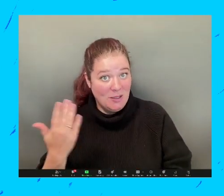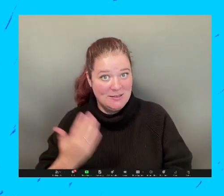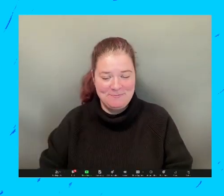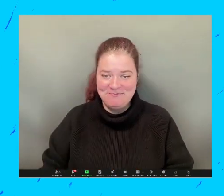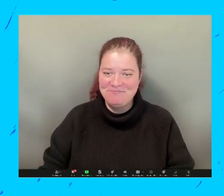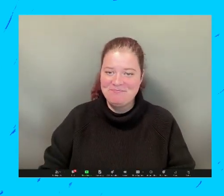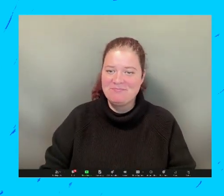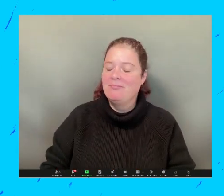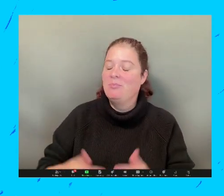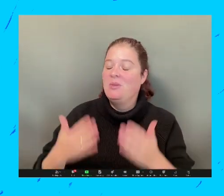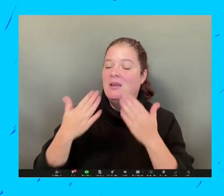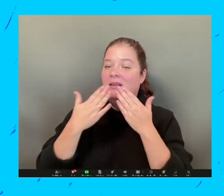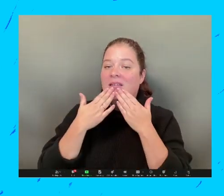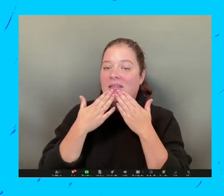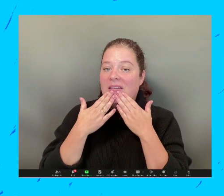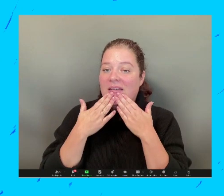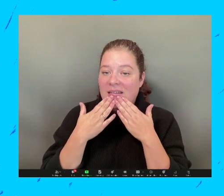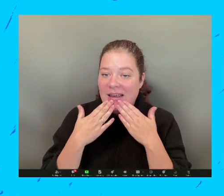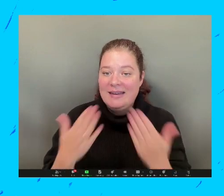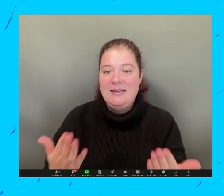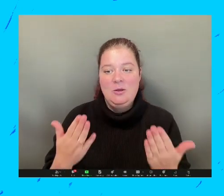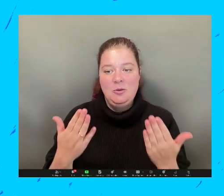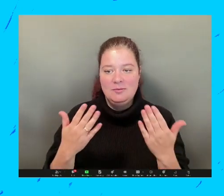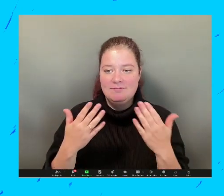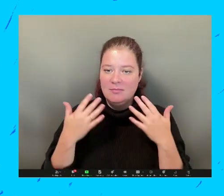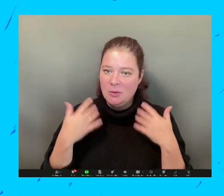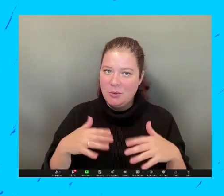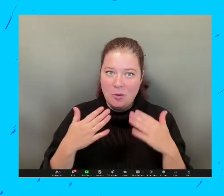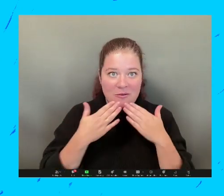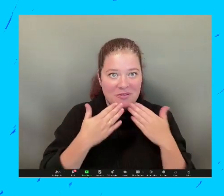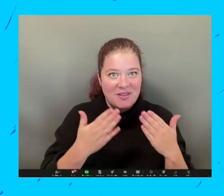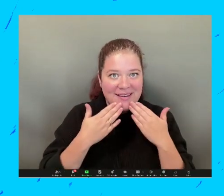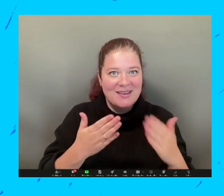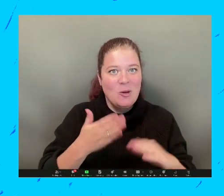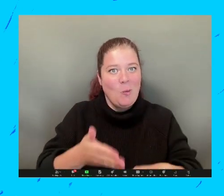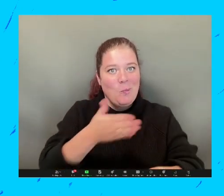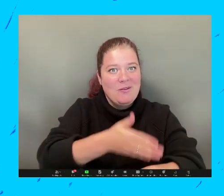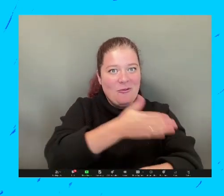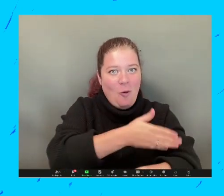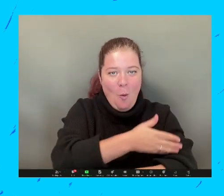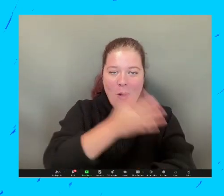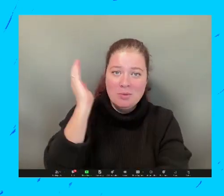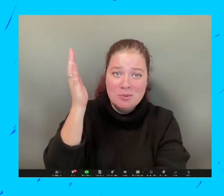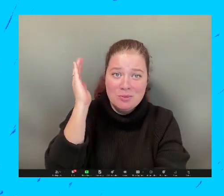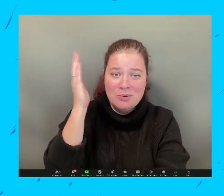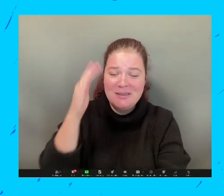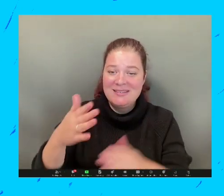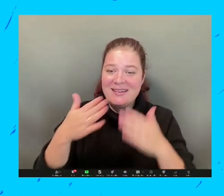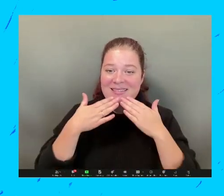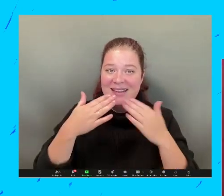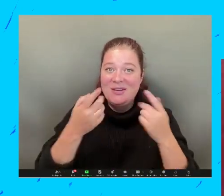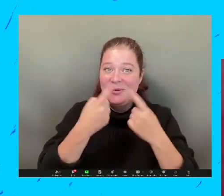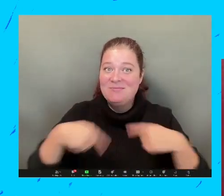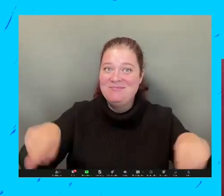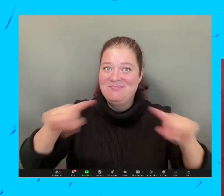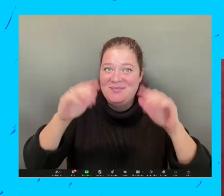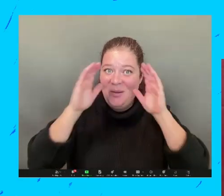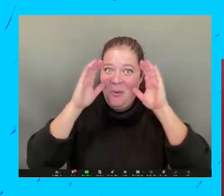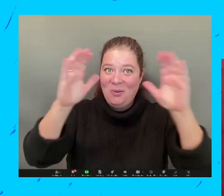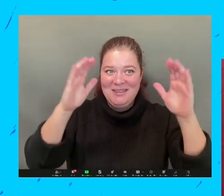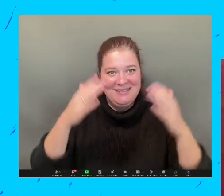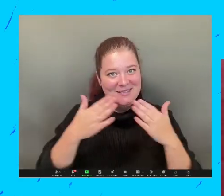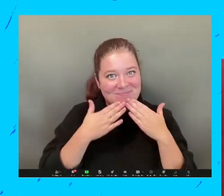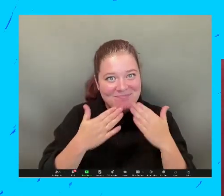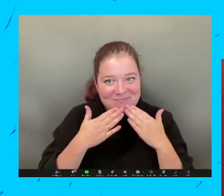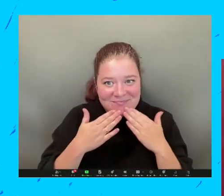Thank you very much, Kimberly. Thank you very, very much, everyone. You all have been a lovely audience. Thank you for engaging with us and taking